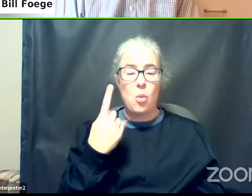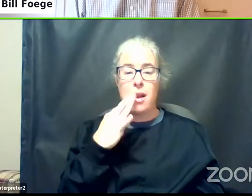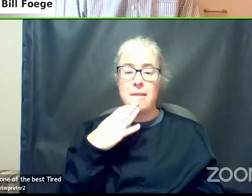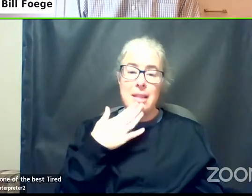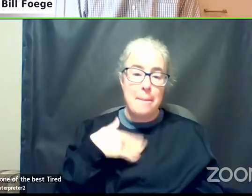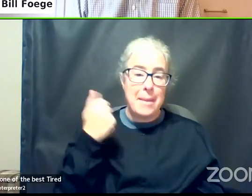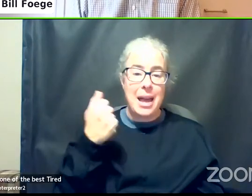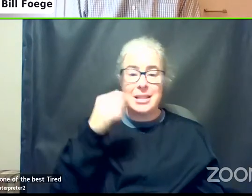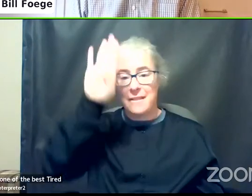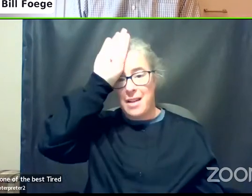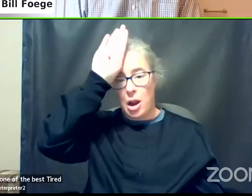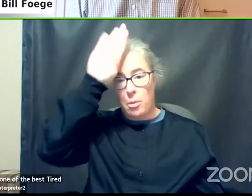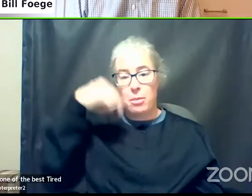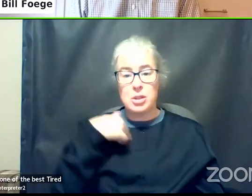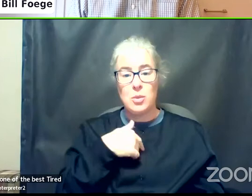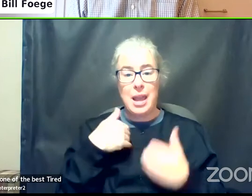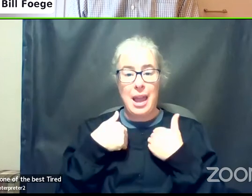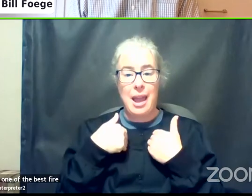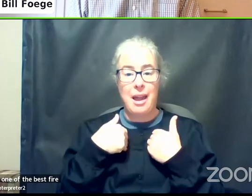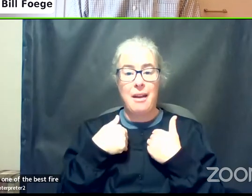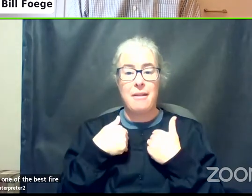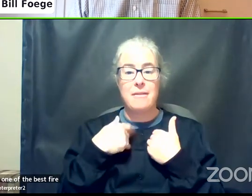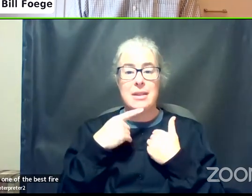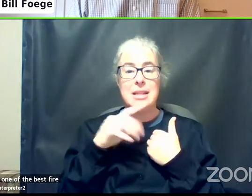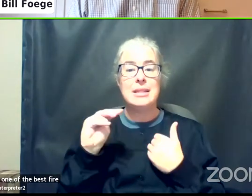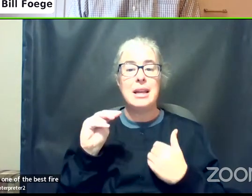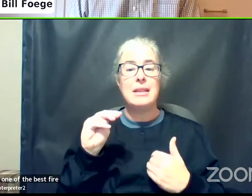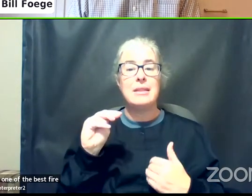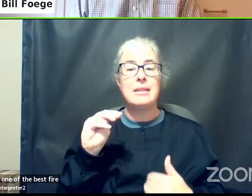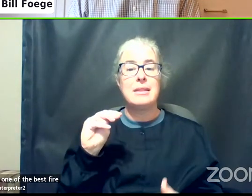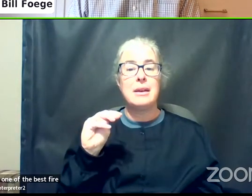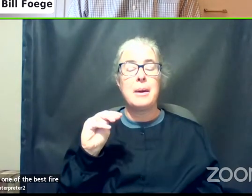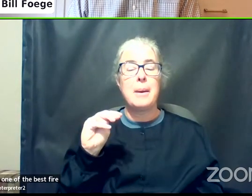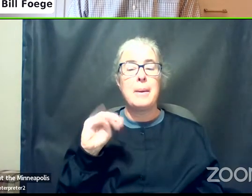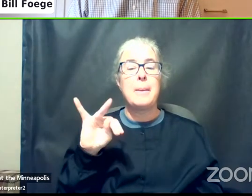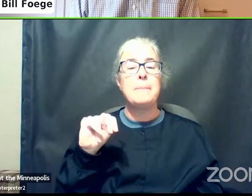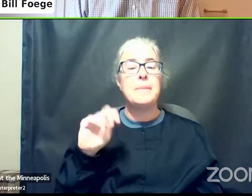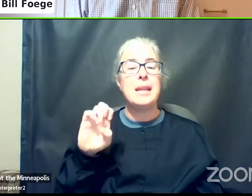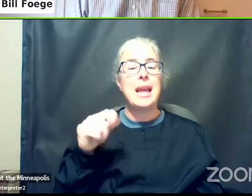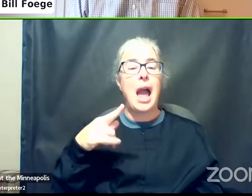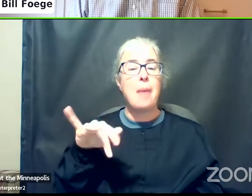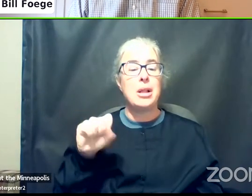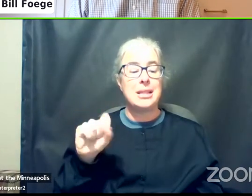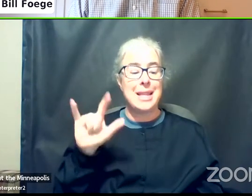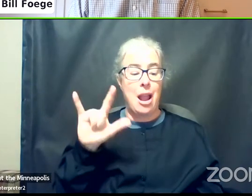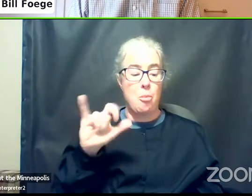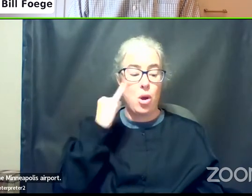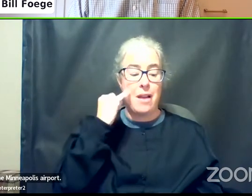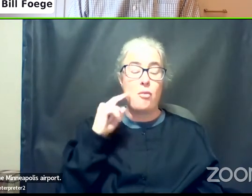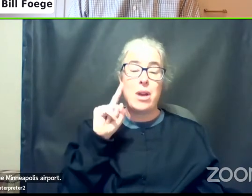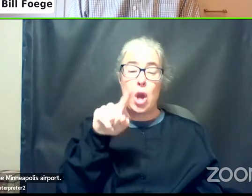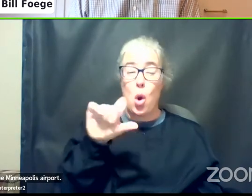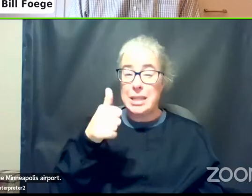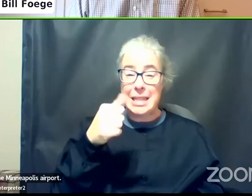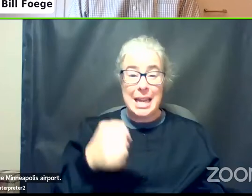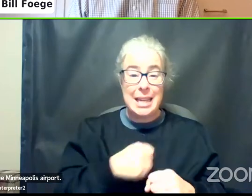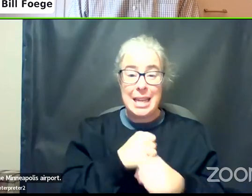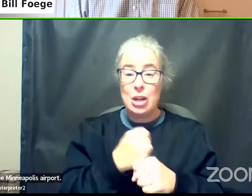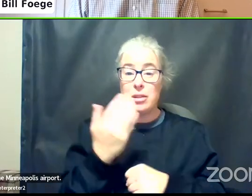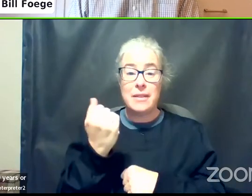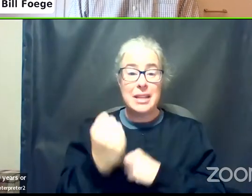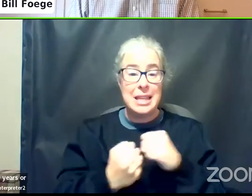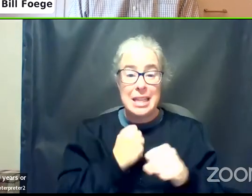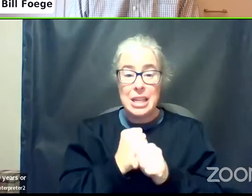fire departments we have is that the Minneapolis Airport he said if we go 10 years or 15